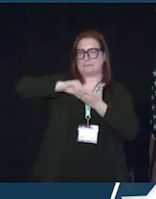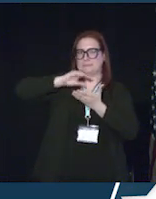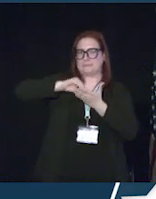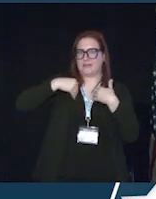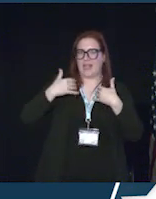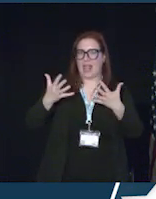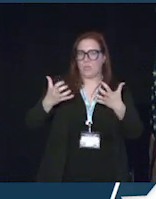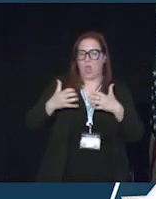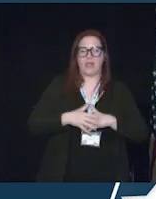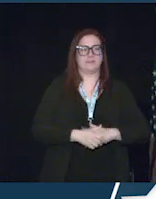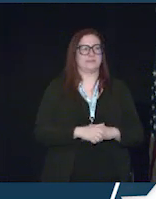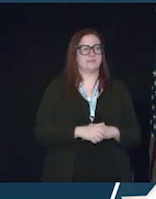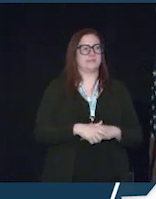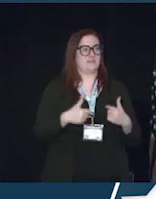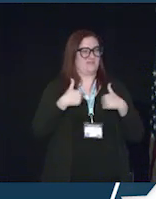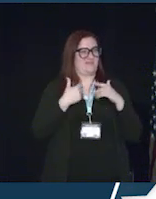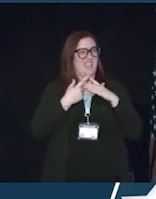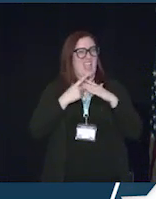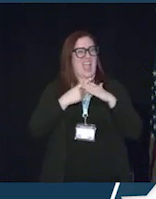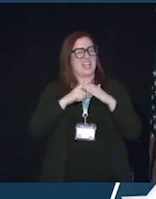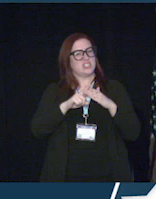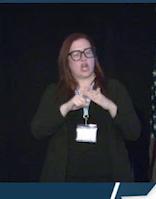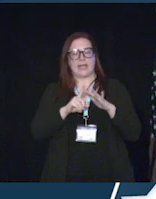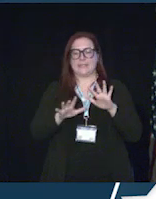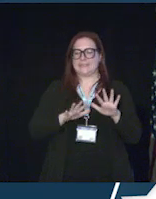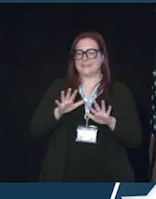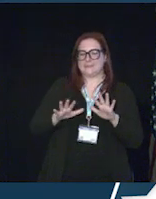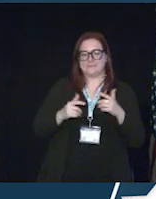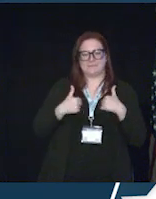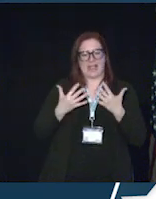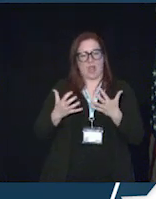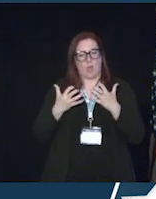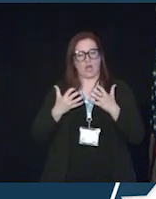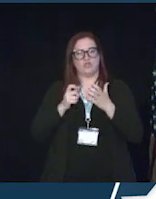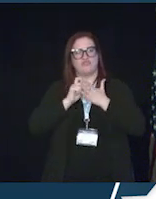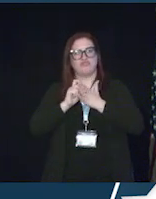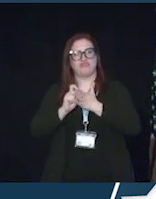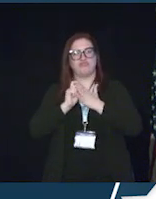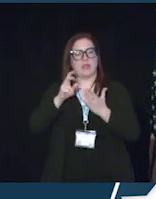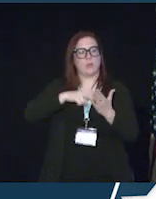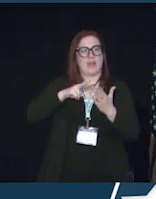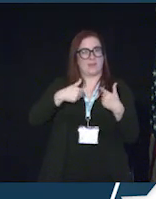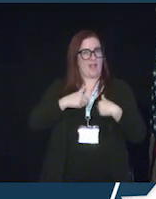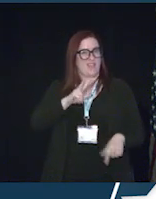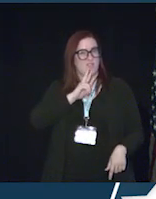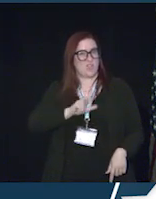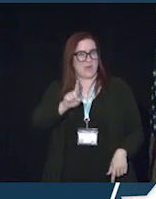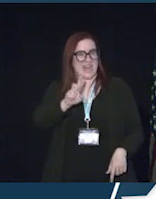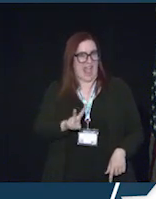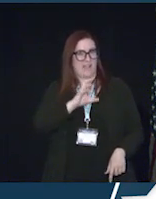I would like to say that I started learning to read and write when I was 3.5 years old.